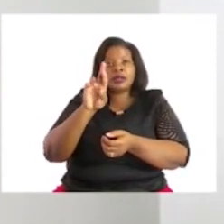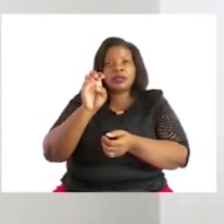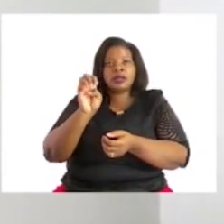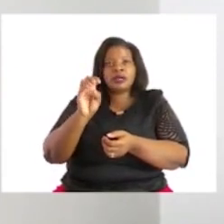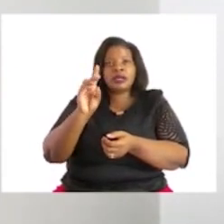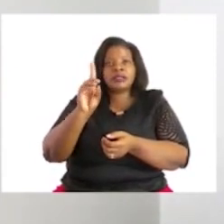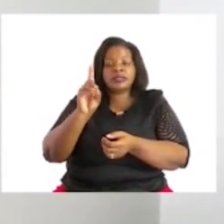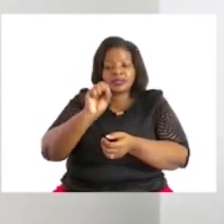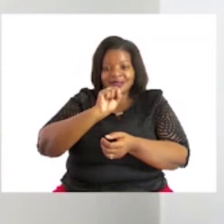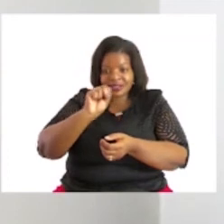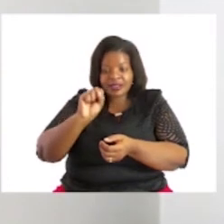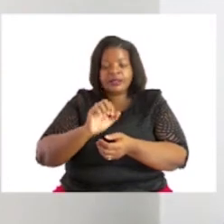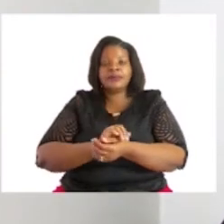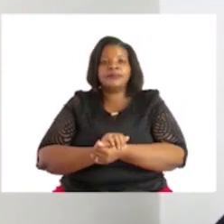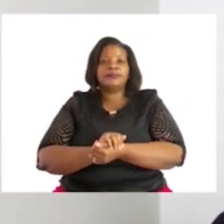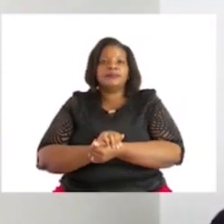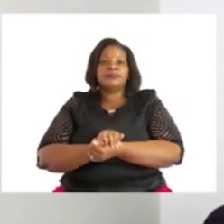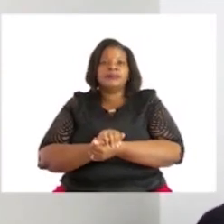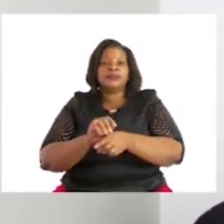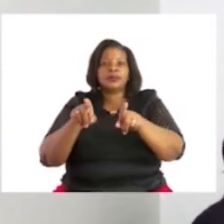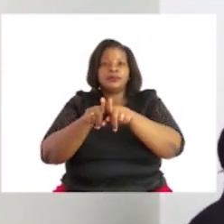hundreds, like that.